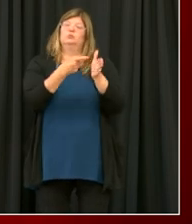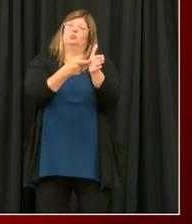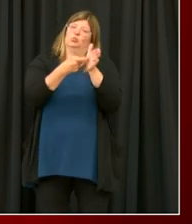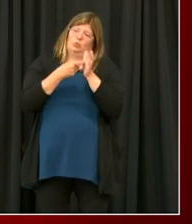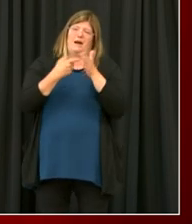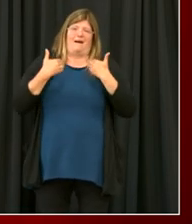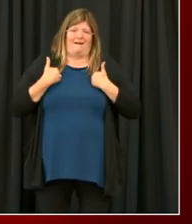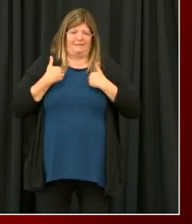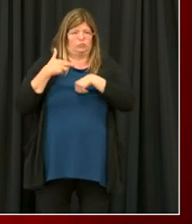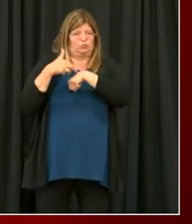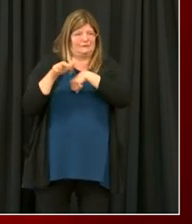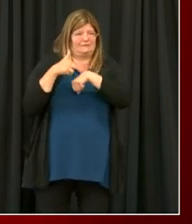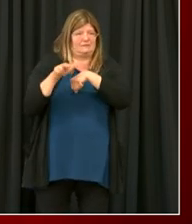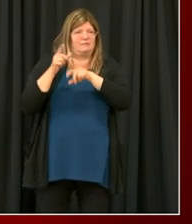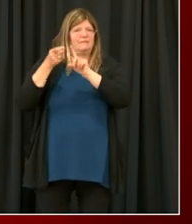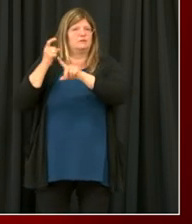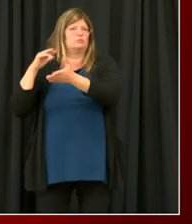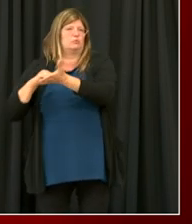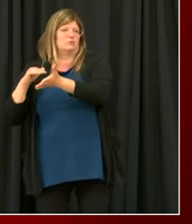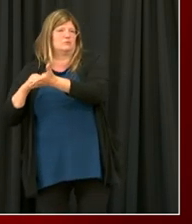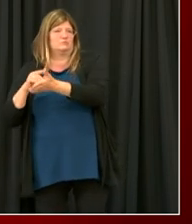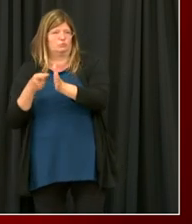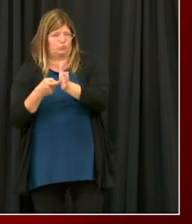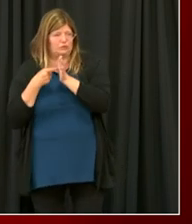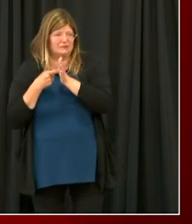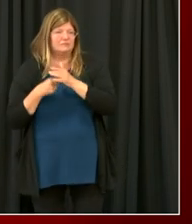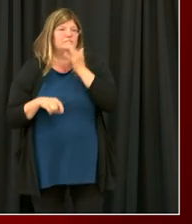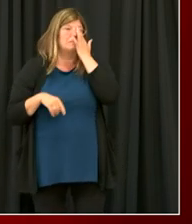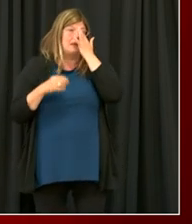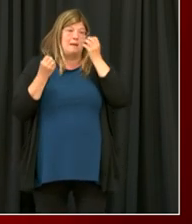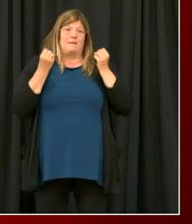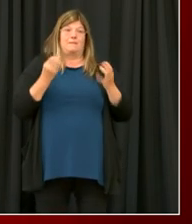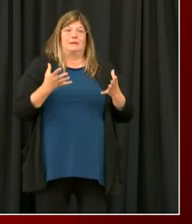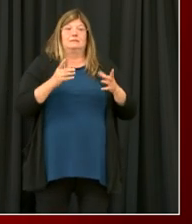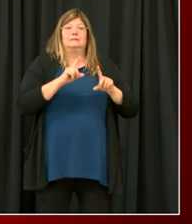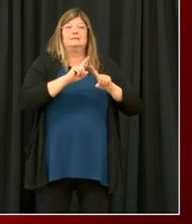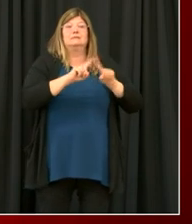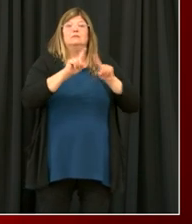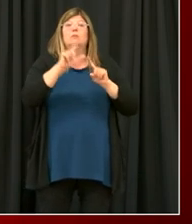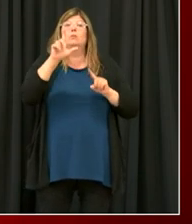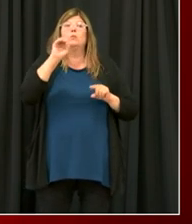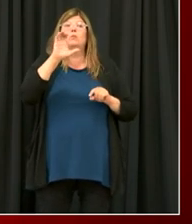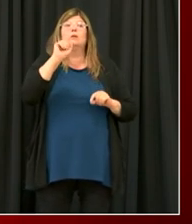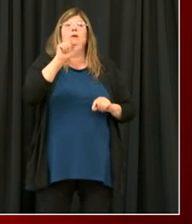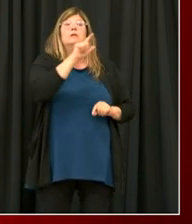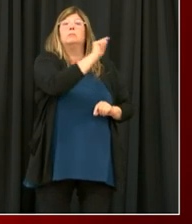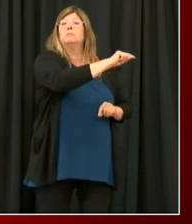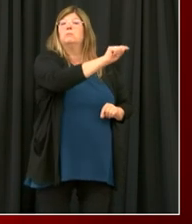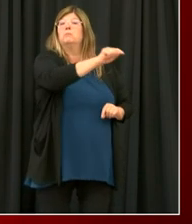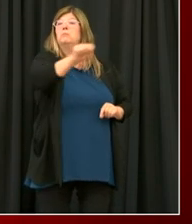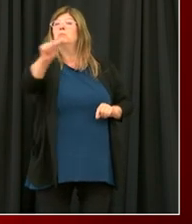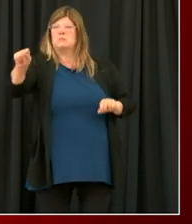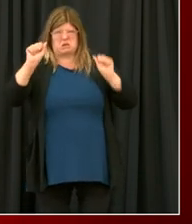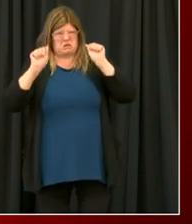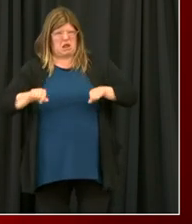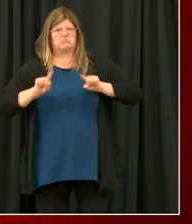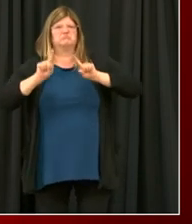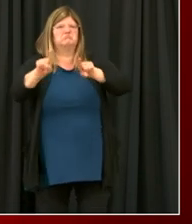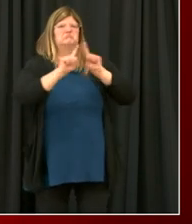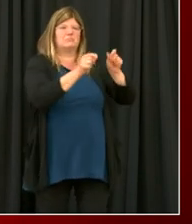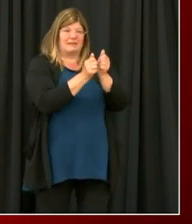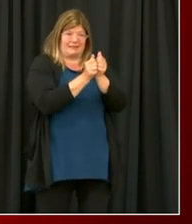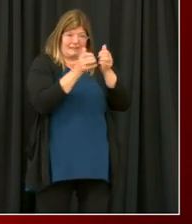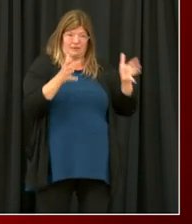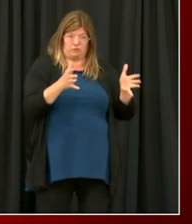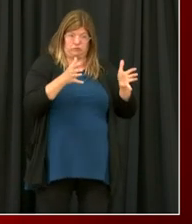to go to walk-up testing. Finally, I want to mention that the district is now